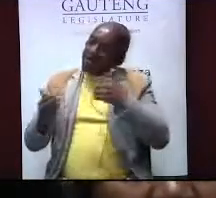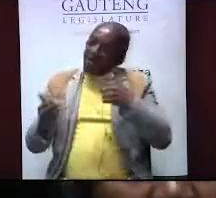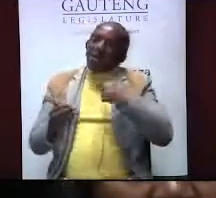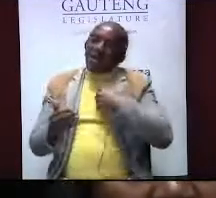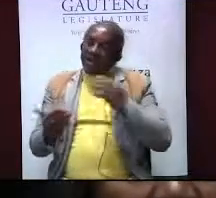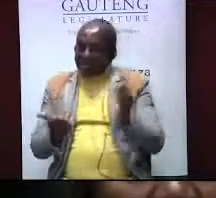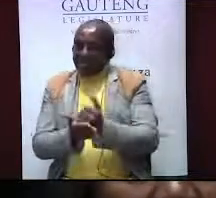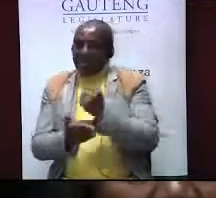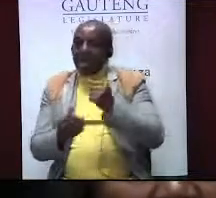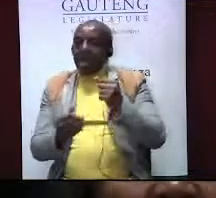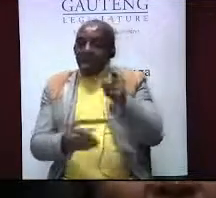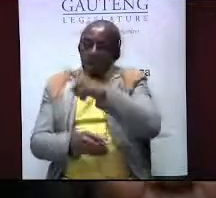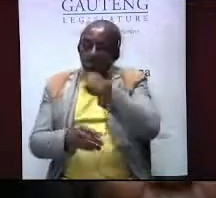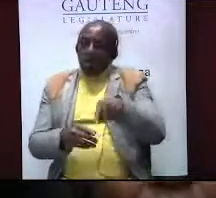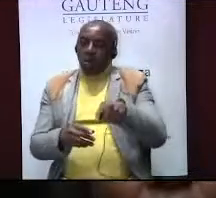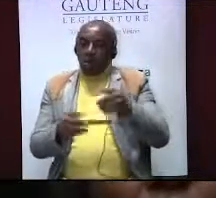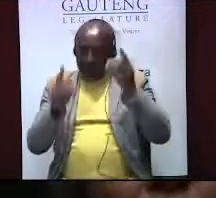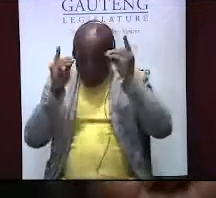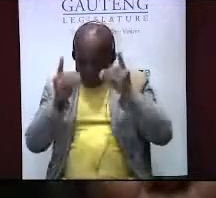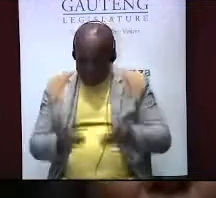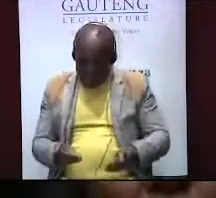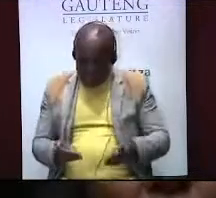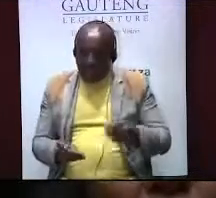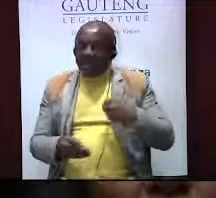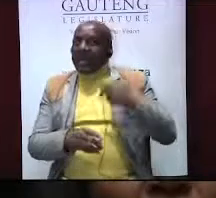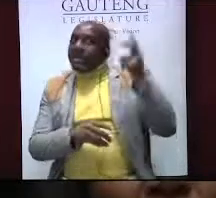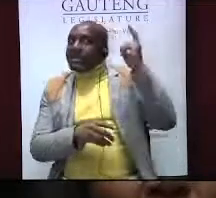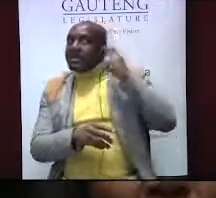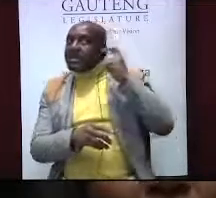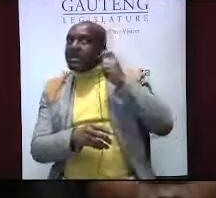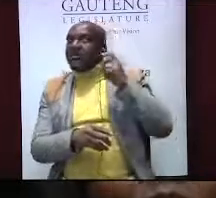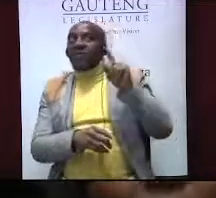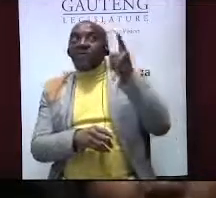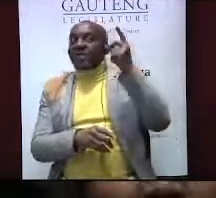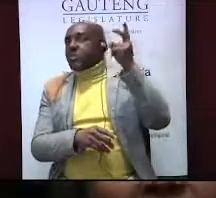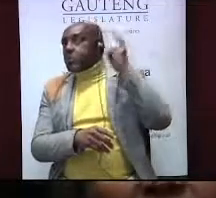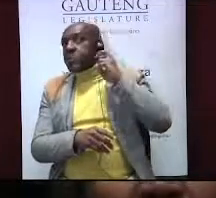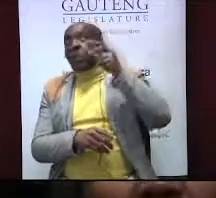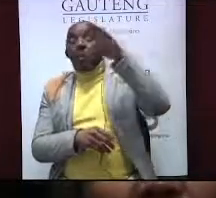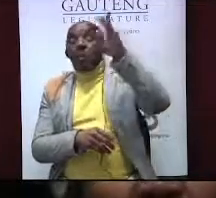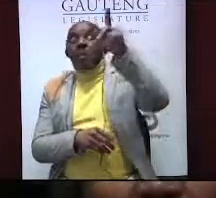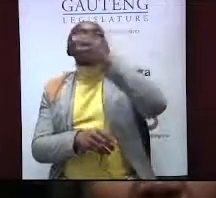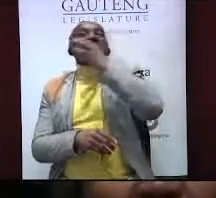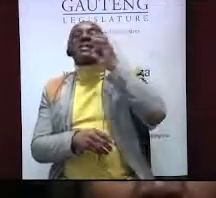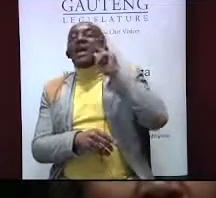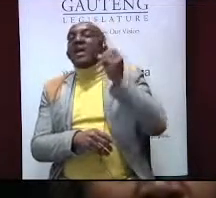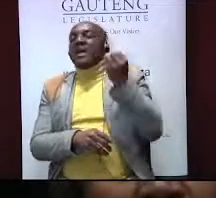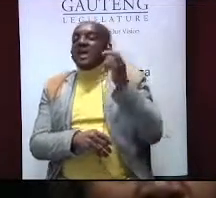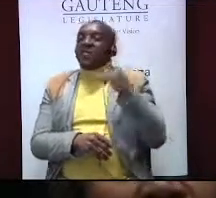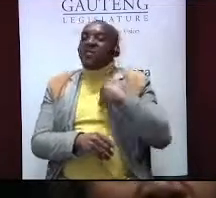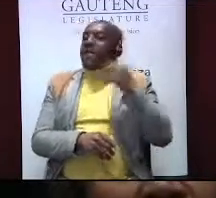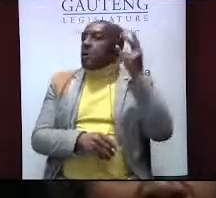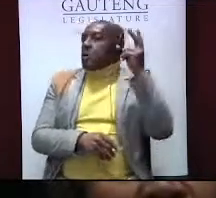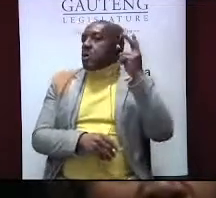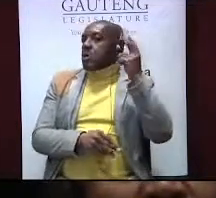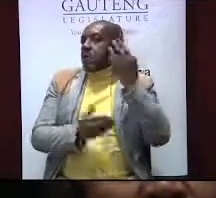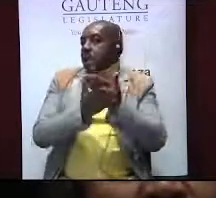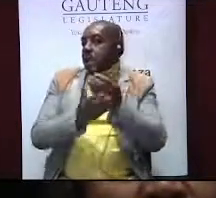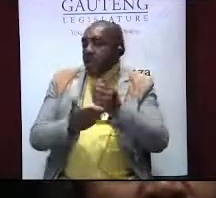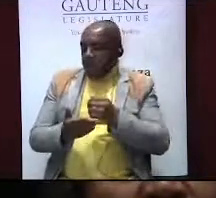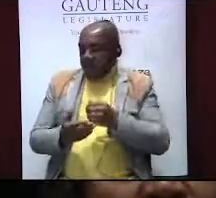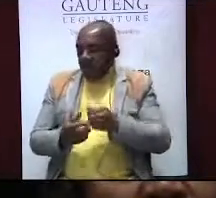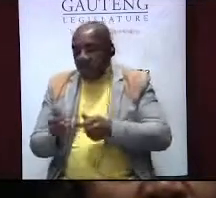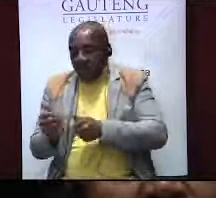wrong decisions, sifanele sizwe ukuthi uNkulunkulu yena uthini. Uma singaba no government olambele uNkulunkulu ongafuni ukuthatha